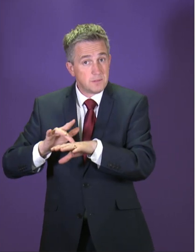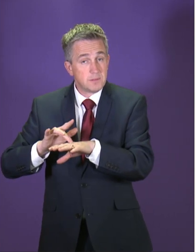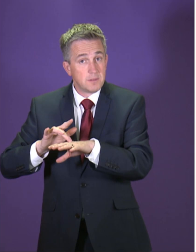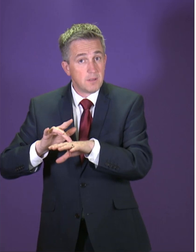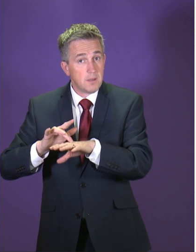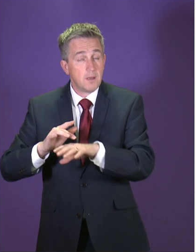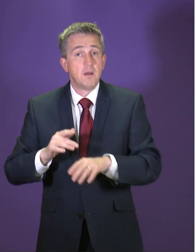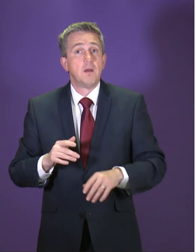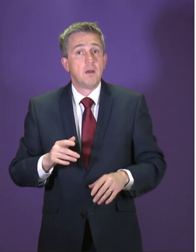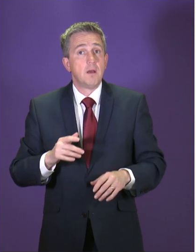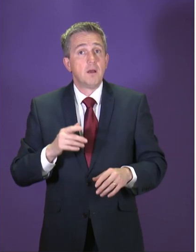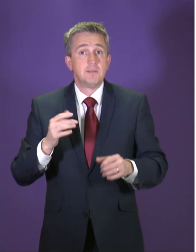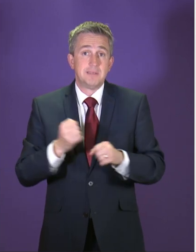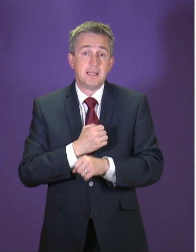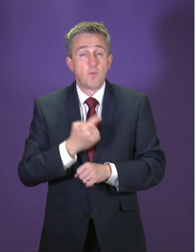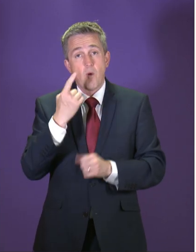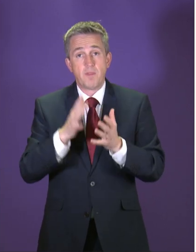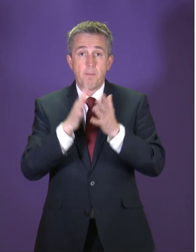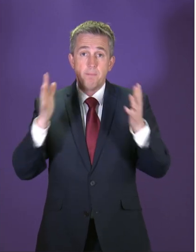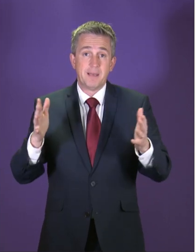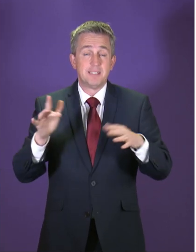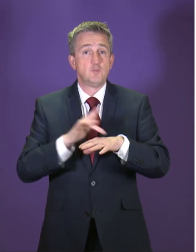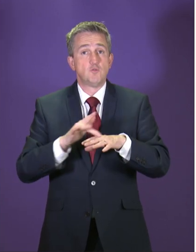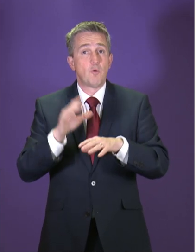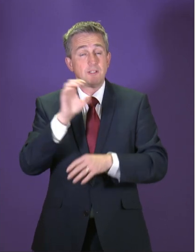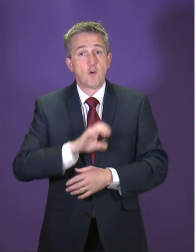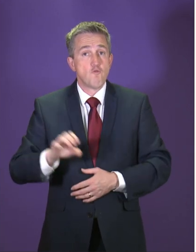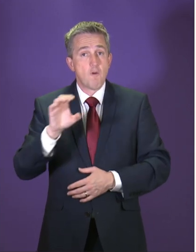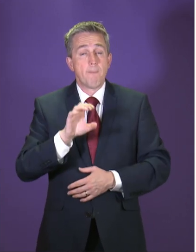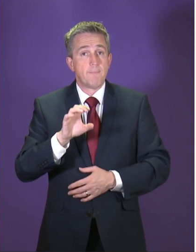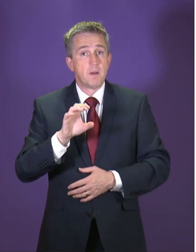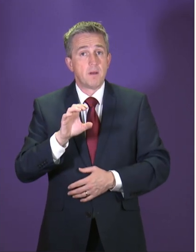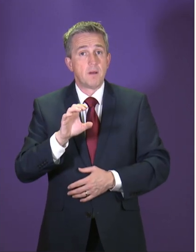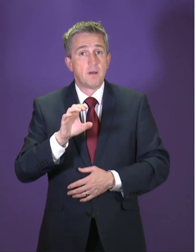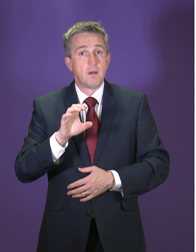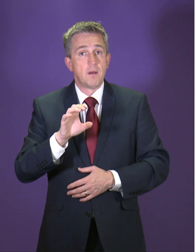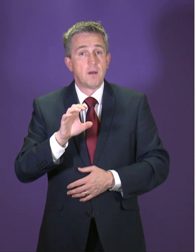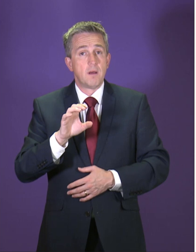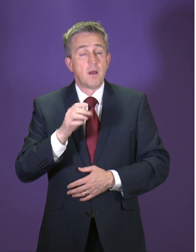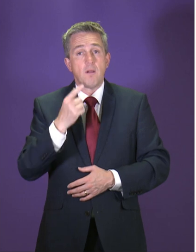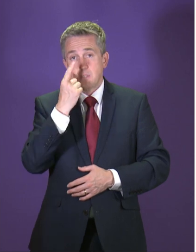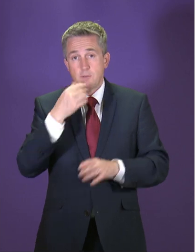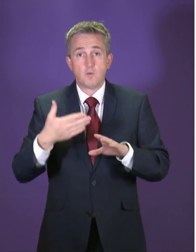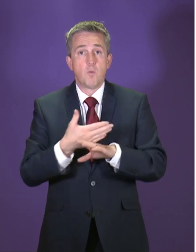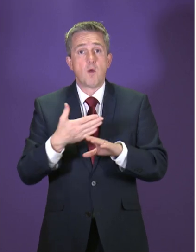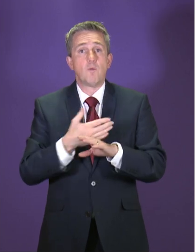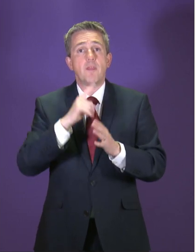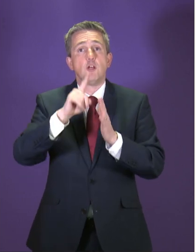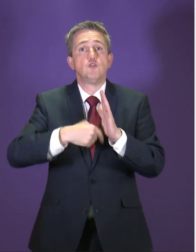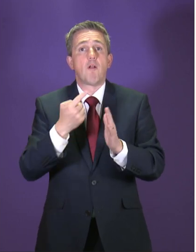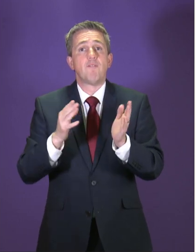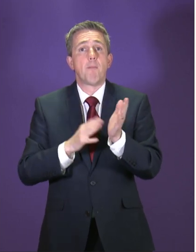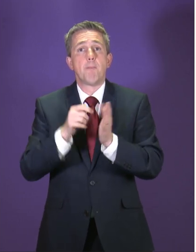of the biggest shows in Europe, Faust. And I got the pleasure to work with Jonathan Mills to